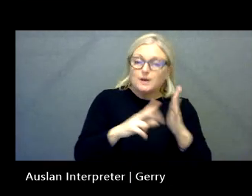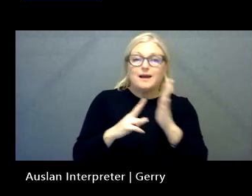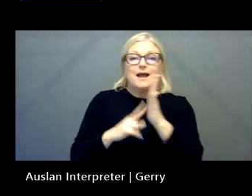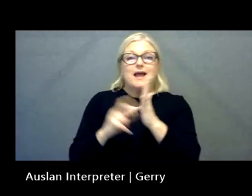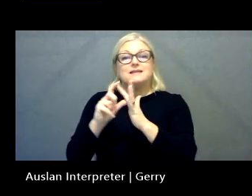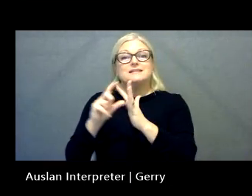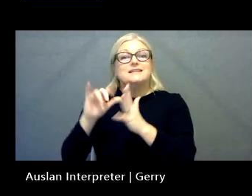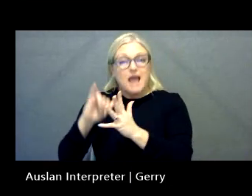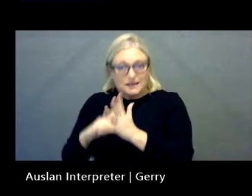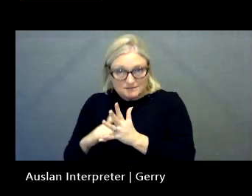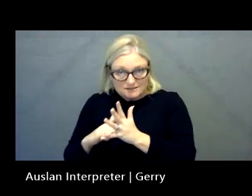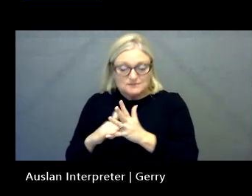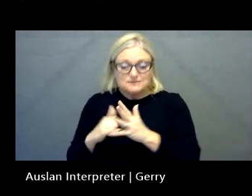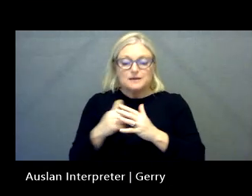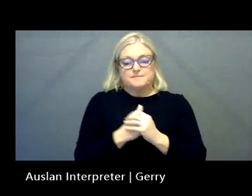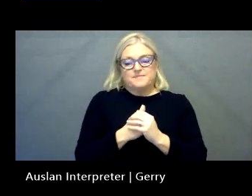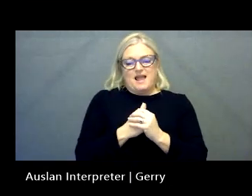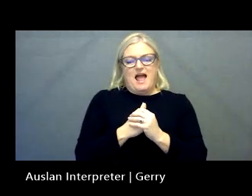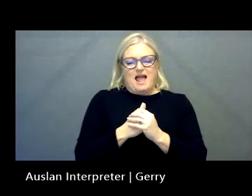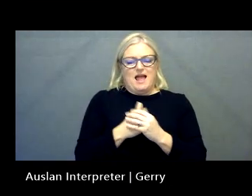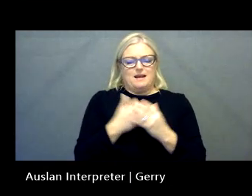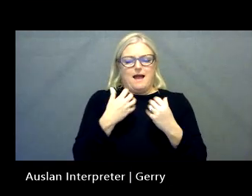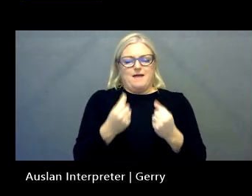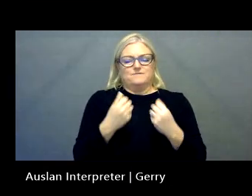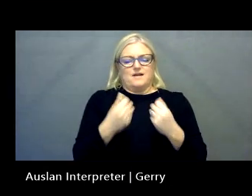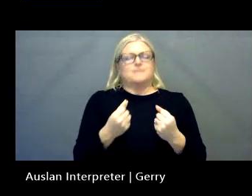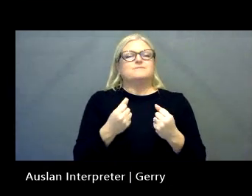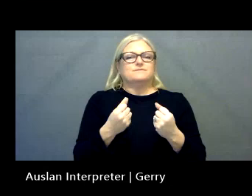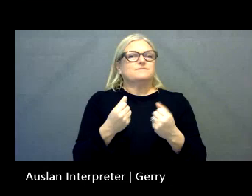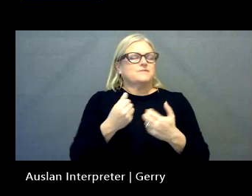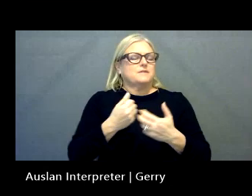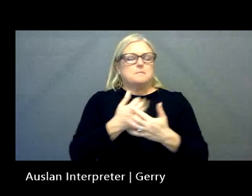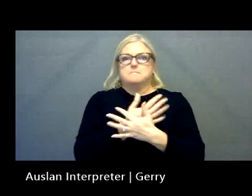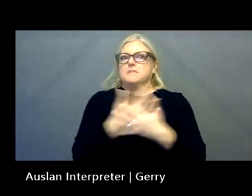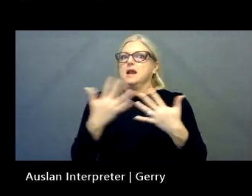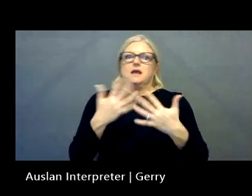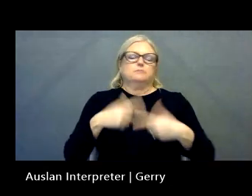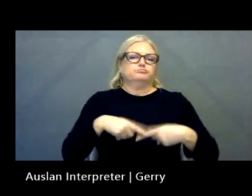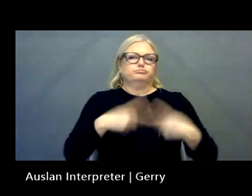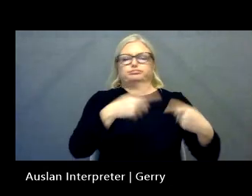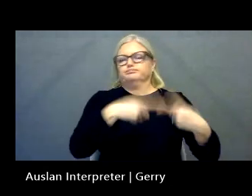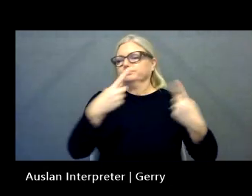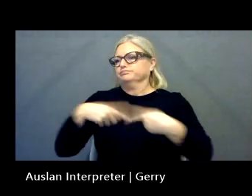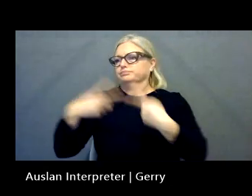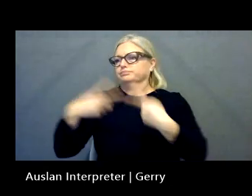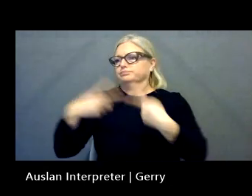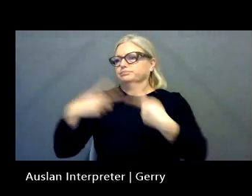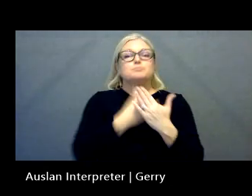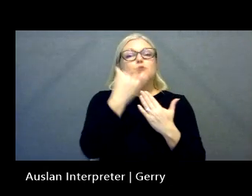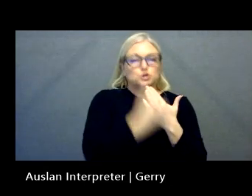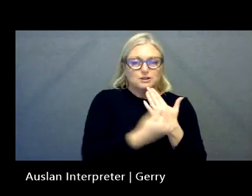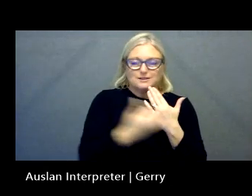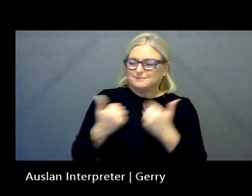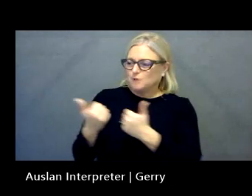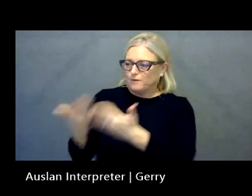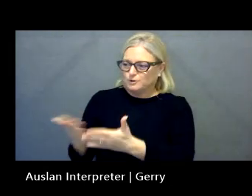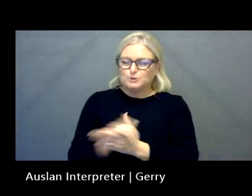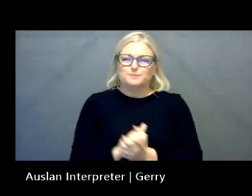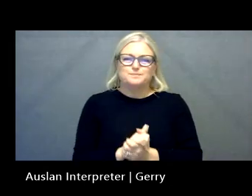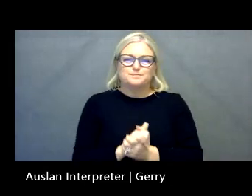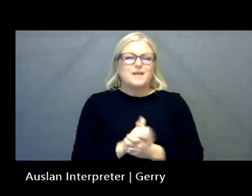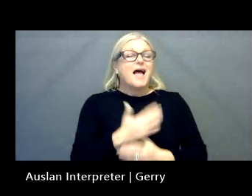small and very large scale cross-disciplinary projects. Thanks, Samir. Thanks. And this is one of this project, and